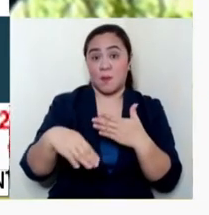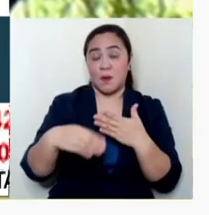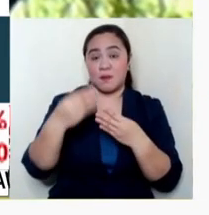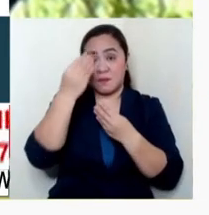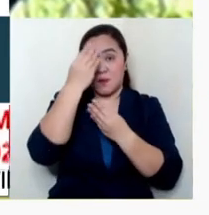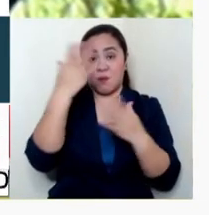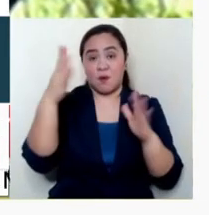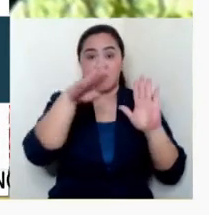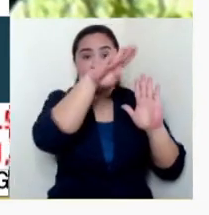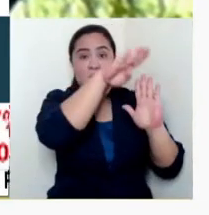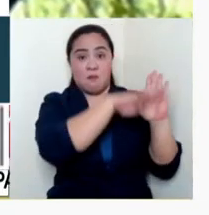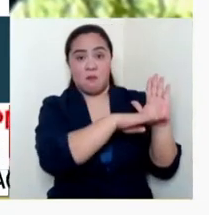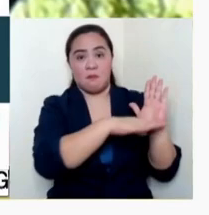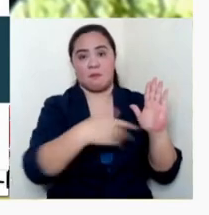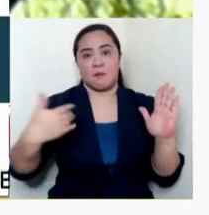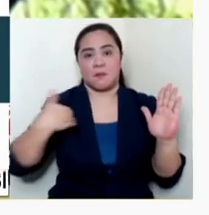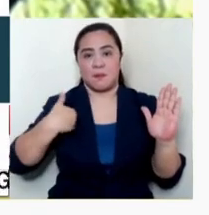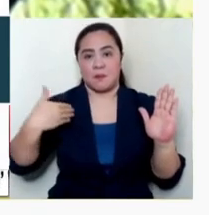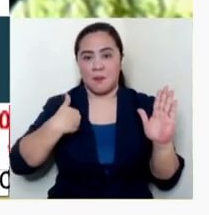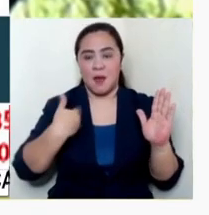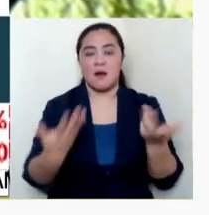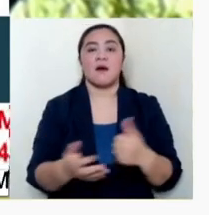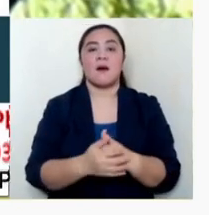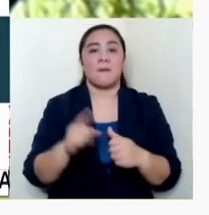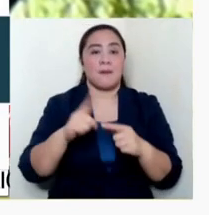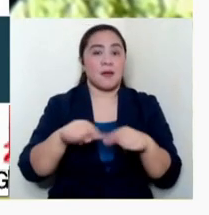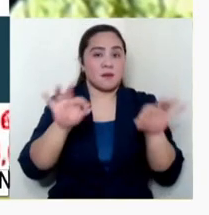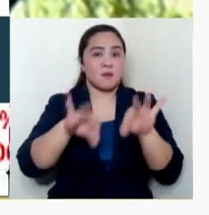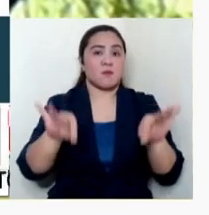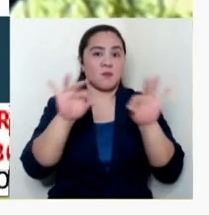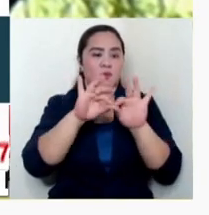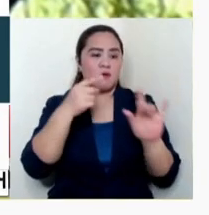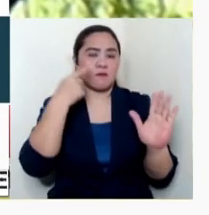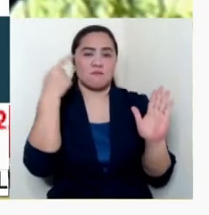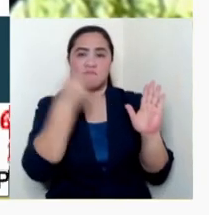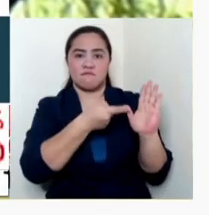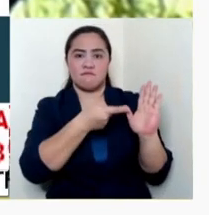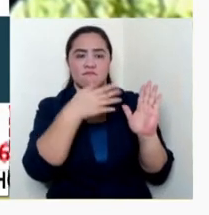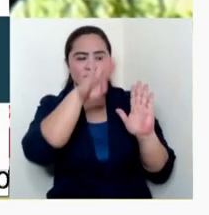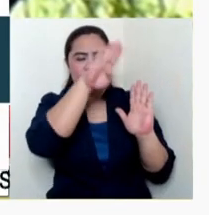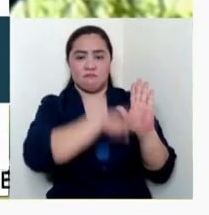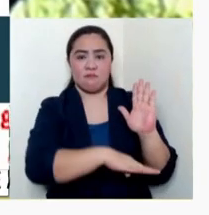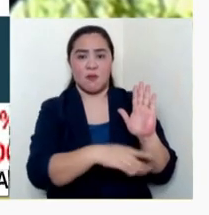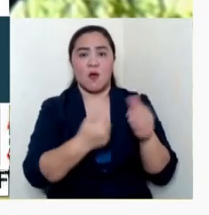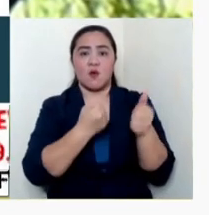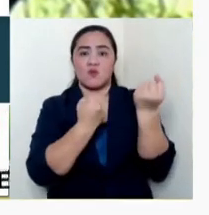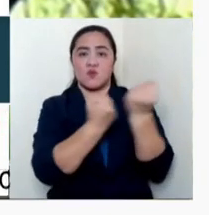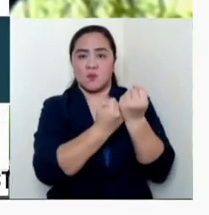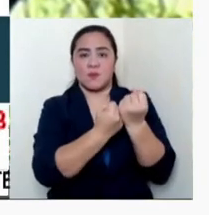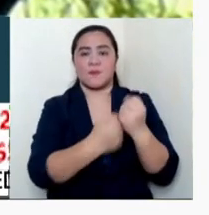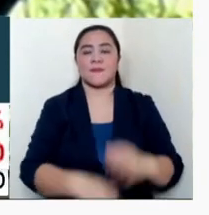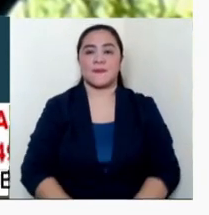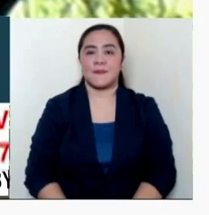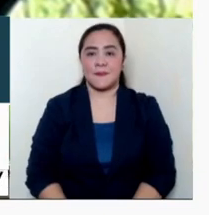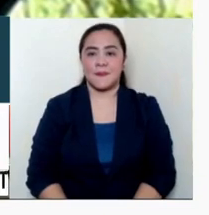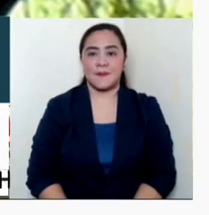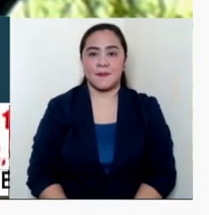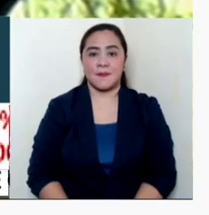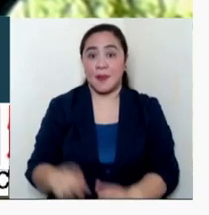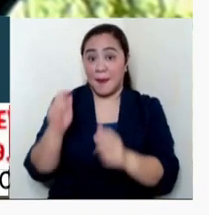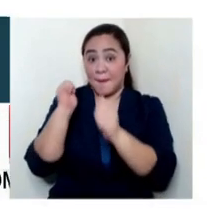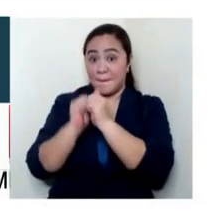plataforma kung saan sana doon natin ibase yung ating susuportan o iboboto sa darating na eleksyon. So nangangahulugan